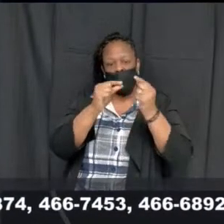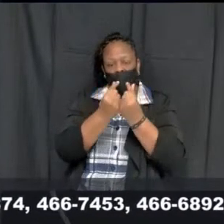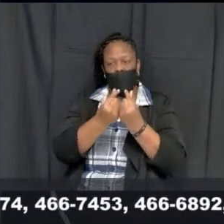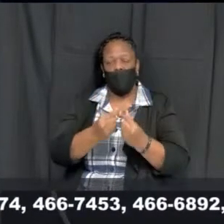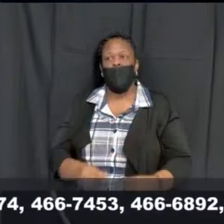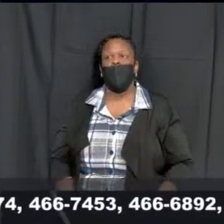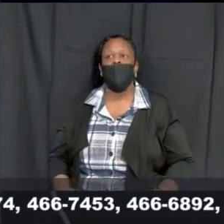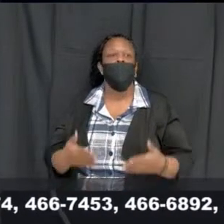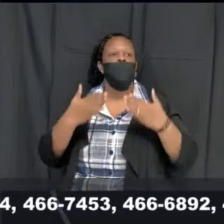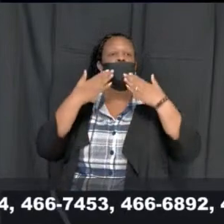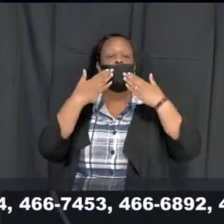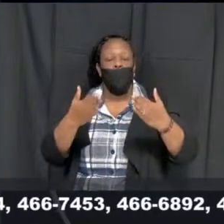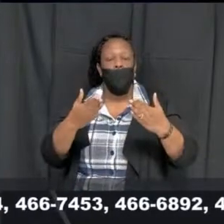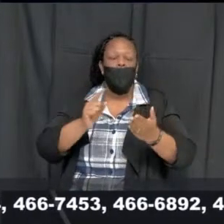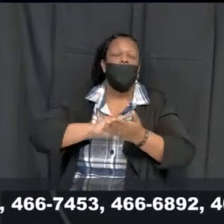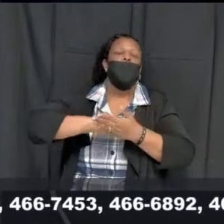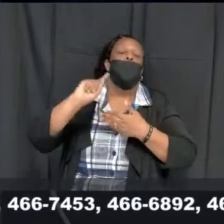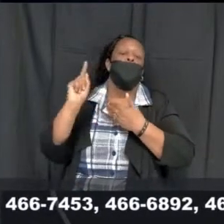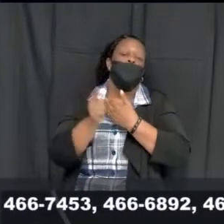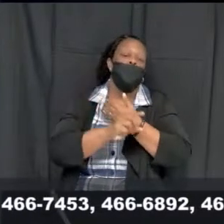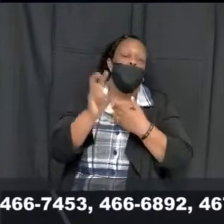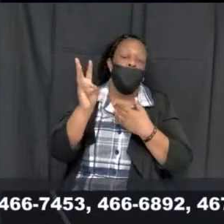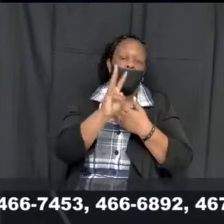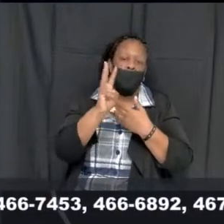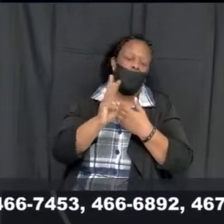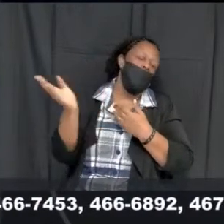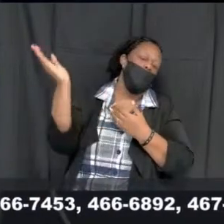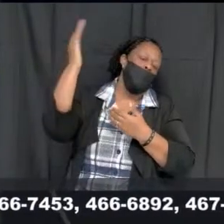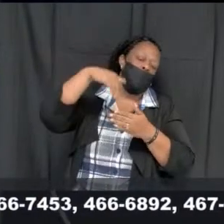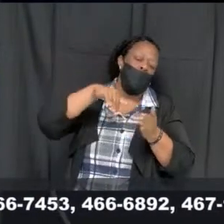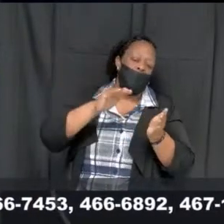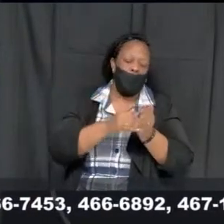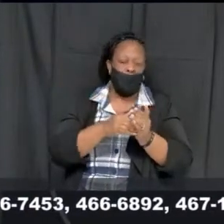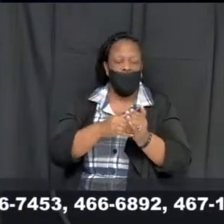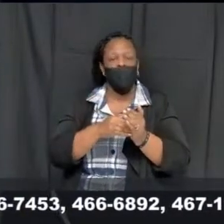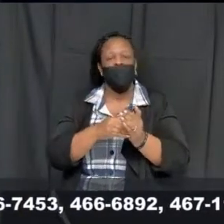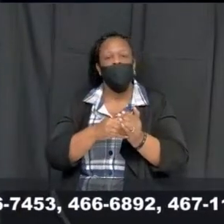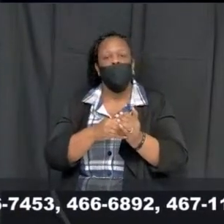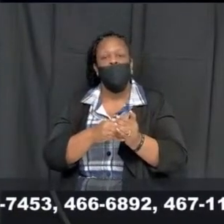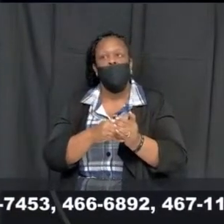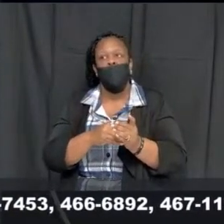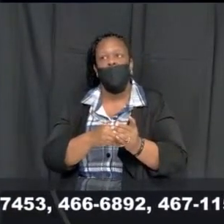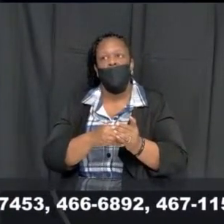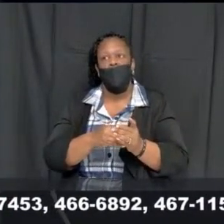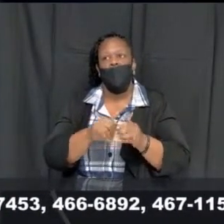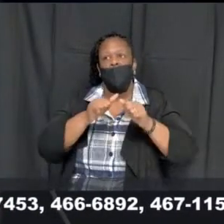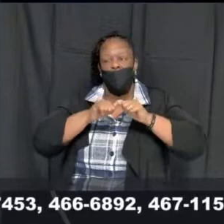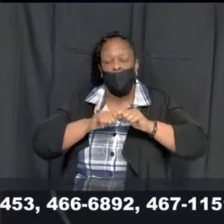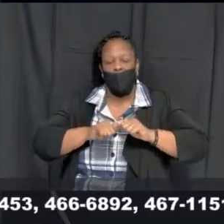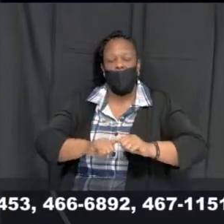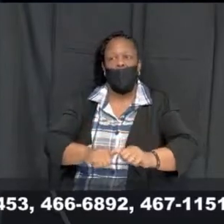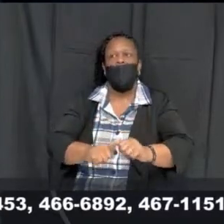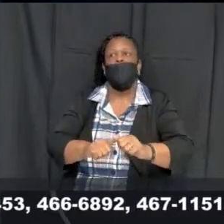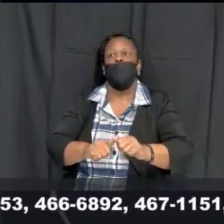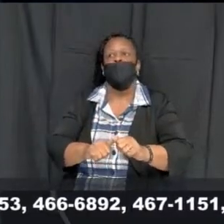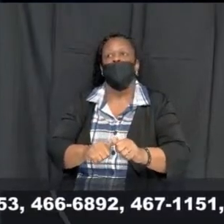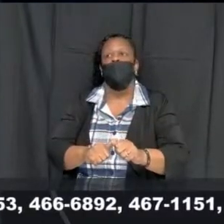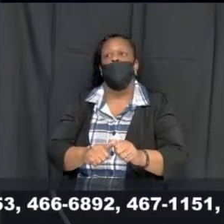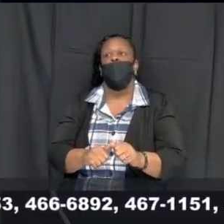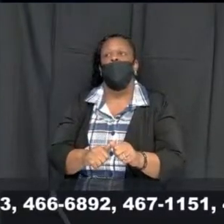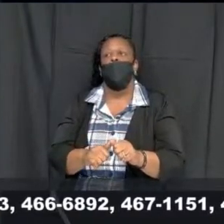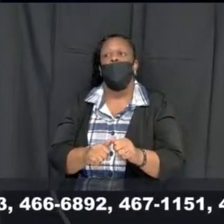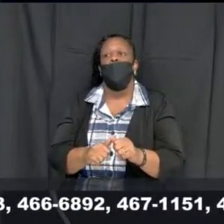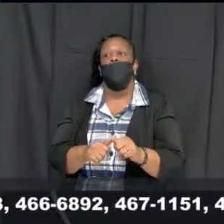and next Wednesday we will be back with another press briefing. Until then, continue to